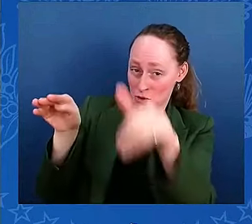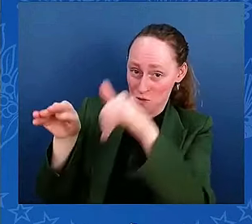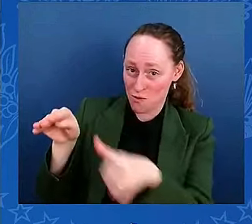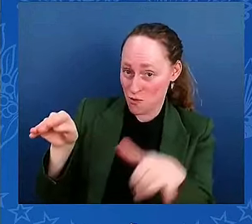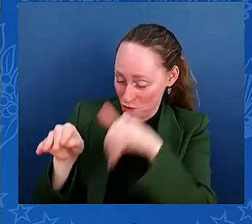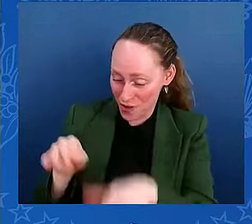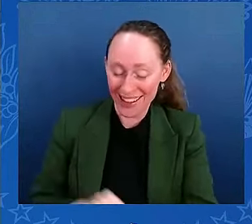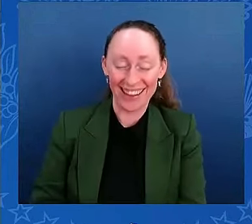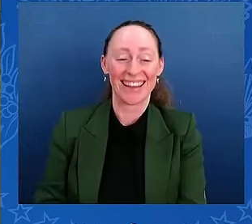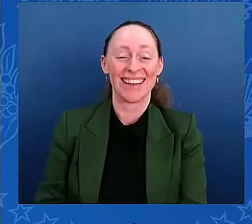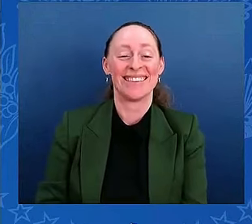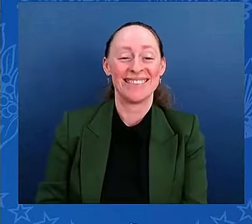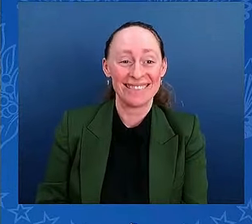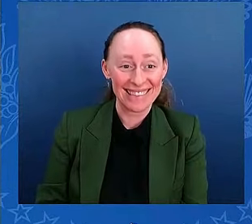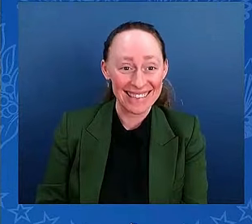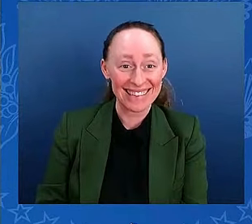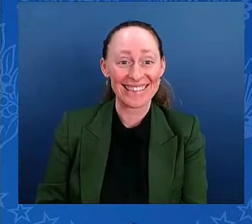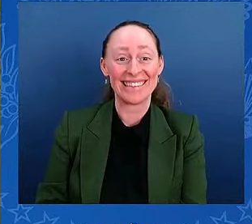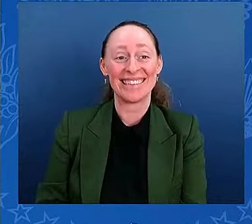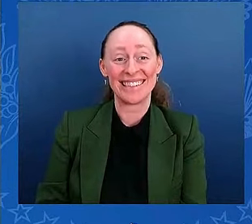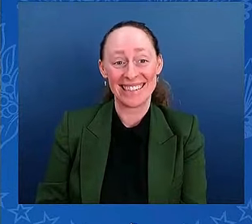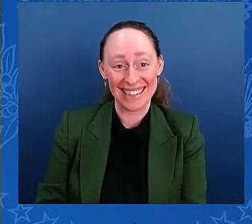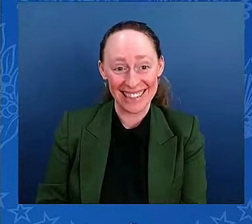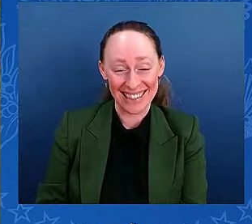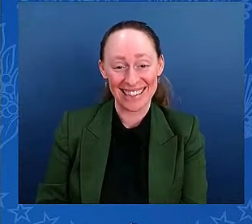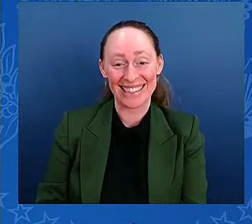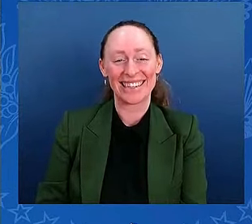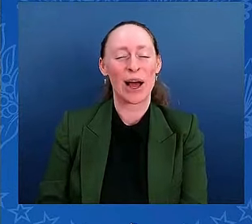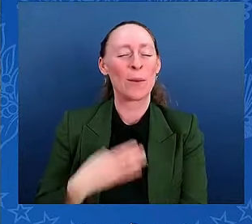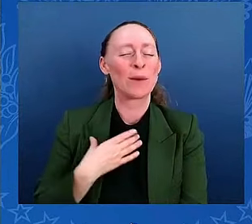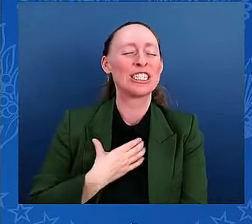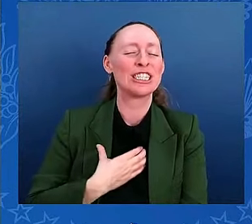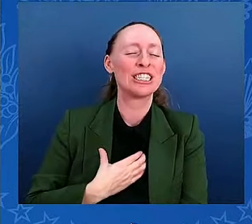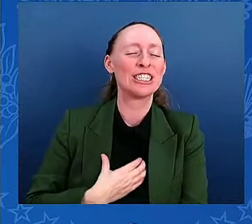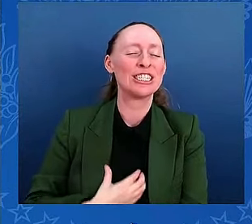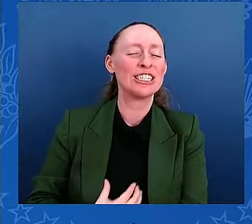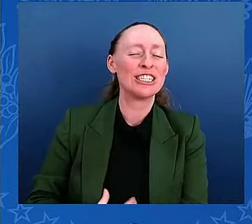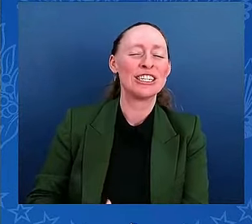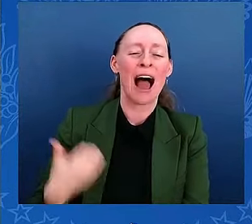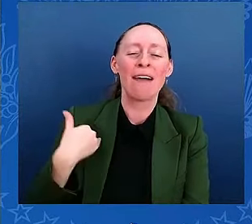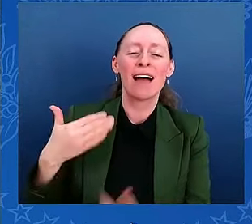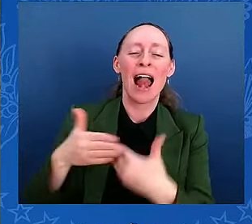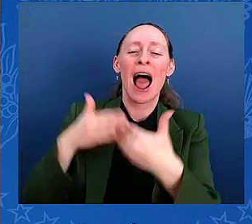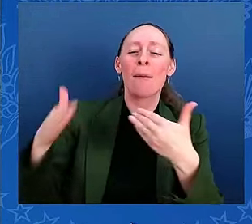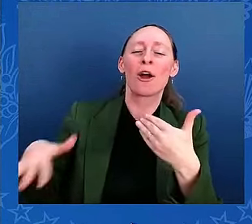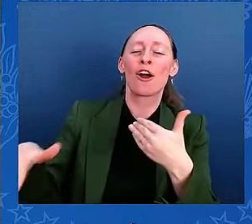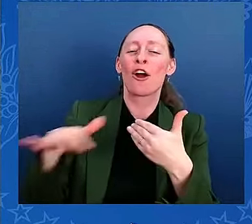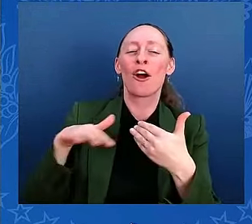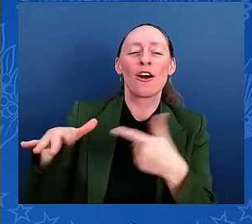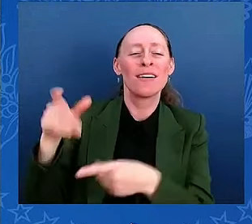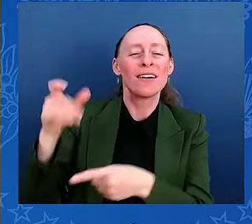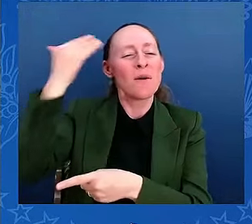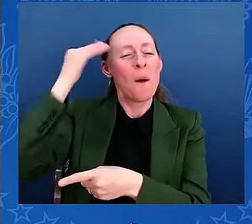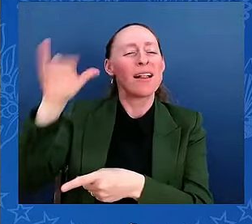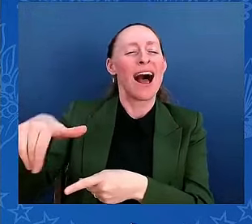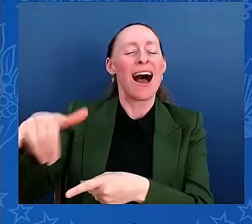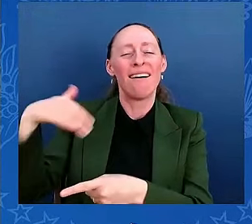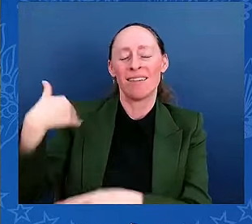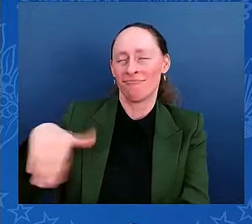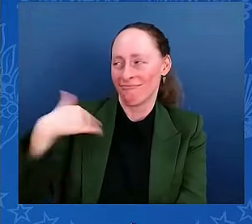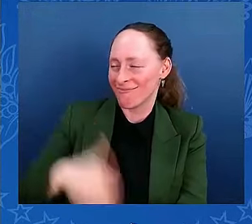I wish Sonny DeRama were here to hear that. In addition to Italy's remarkable stewardship of the presidency of the